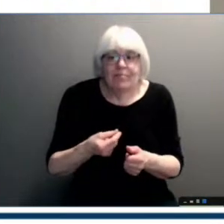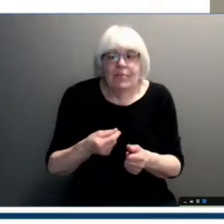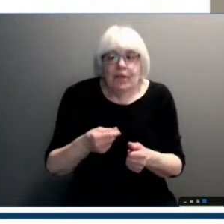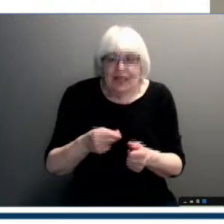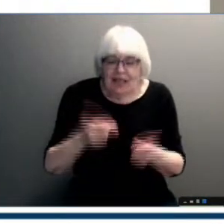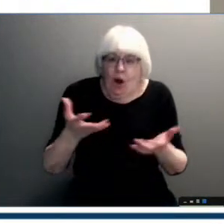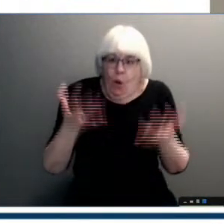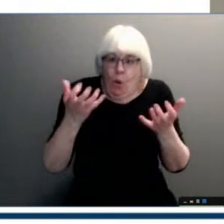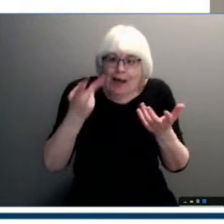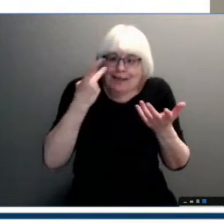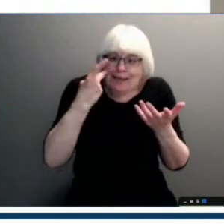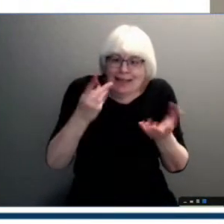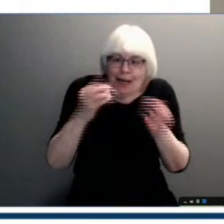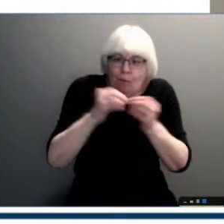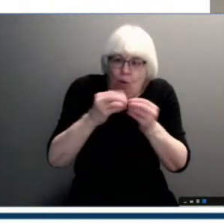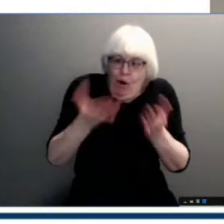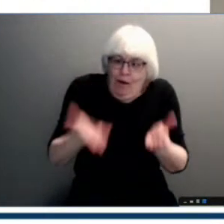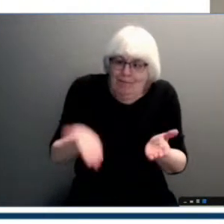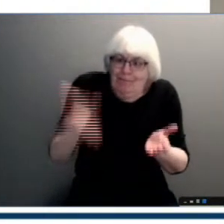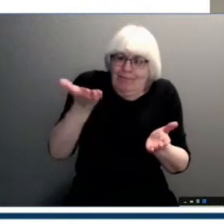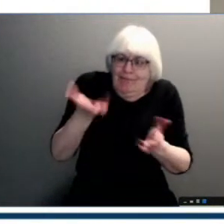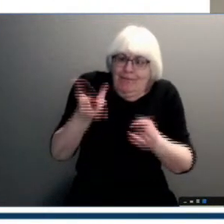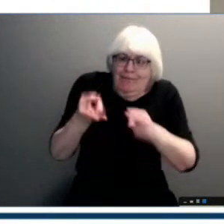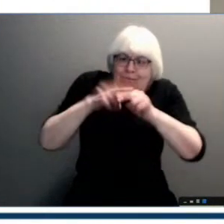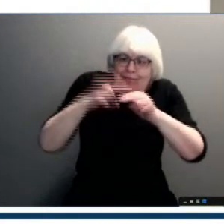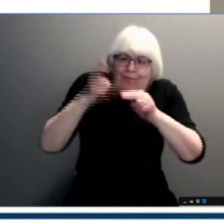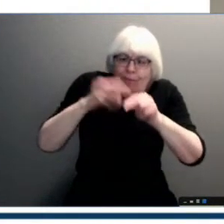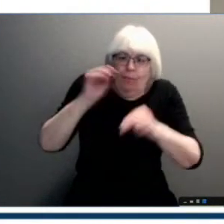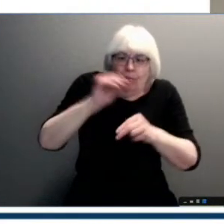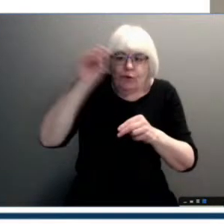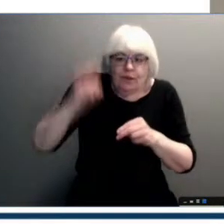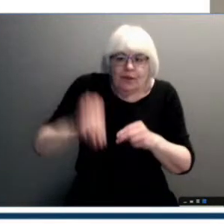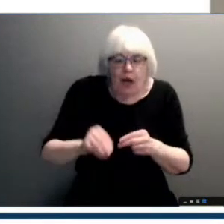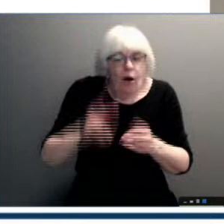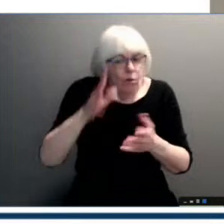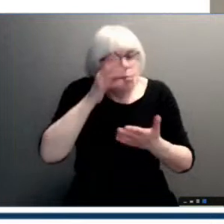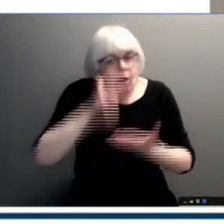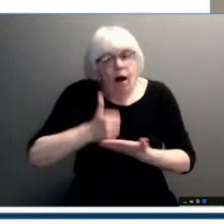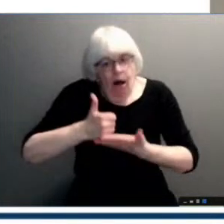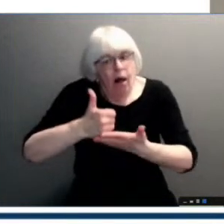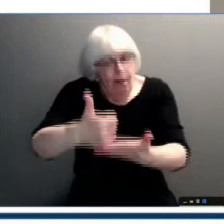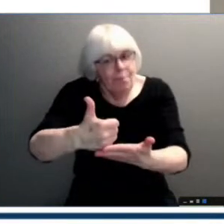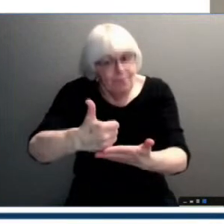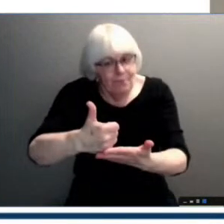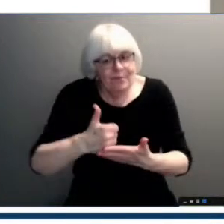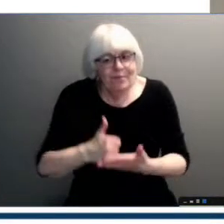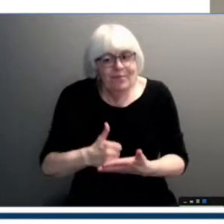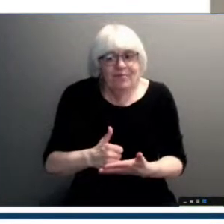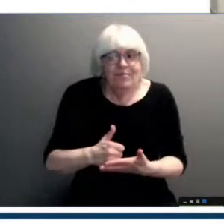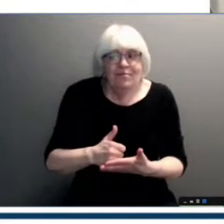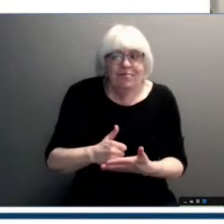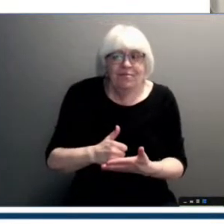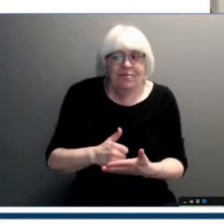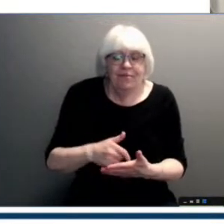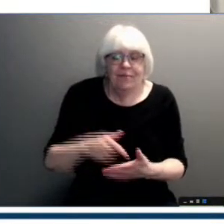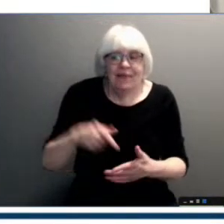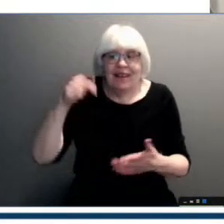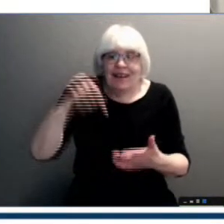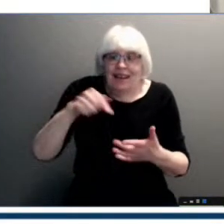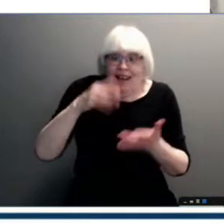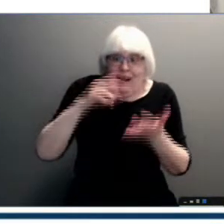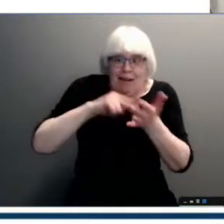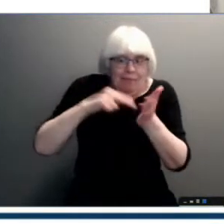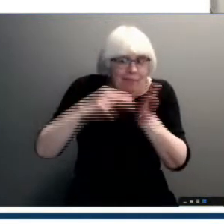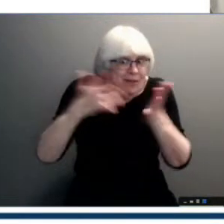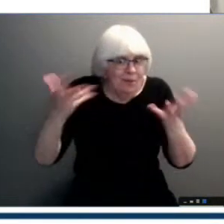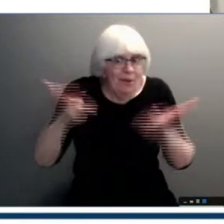have a substantive positive impact in limiting the severity of this Omicron wave. Just on that as well, I think it's